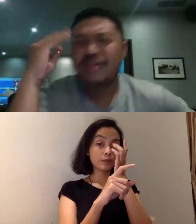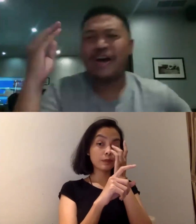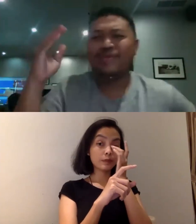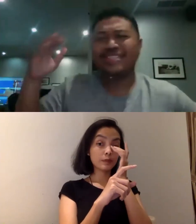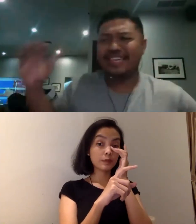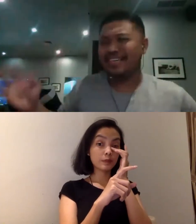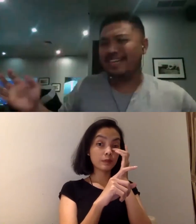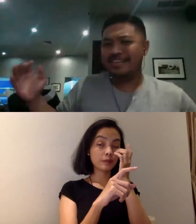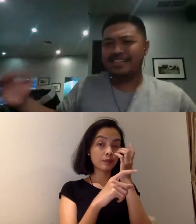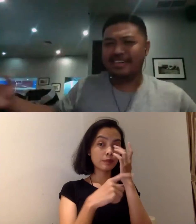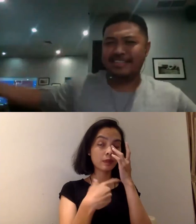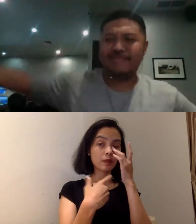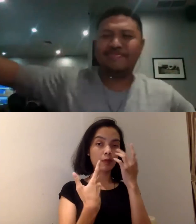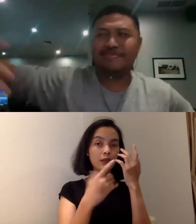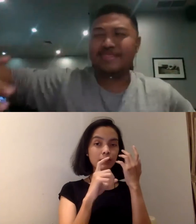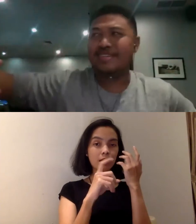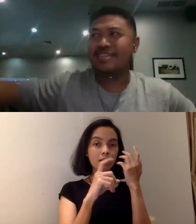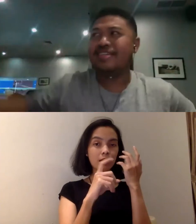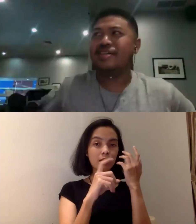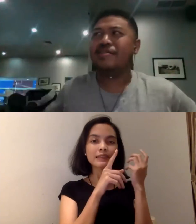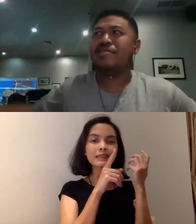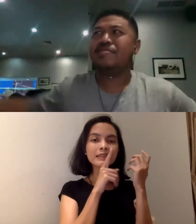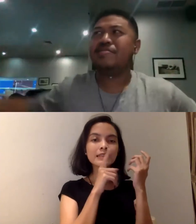how do we say it in English, like